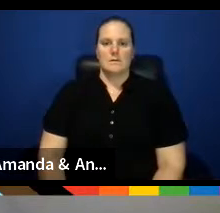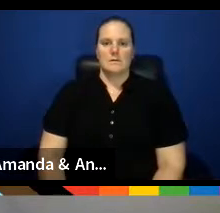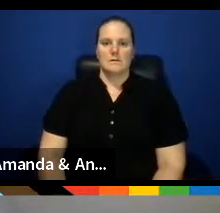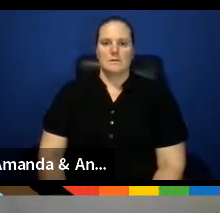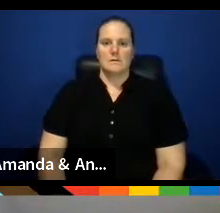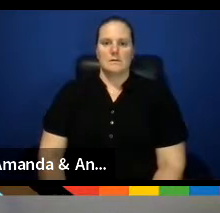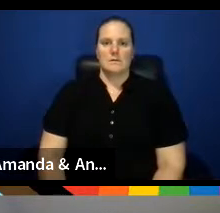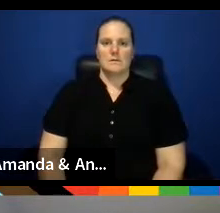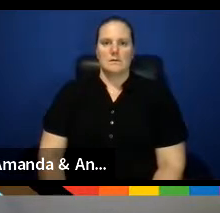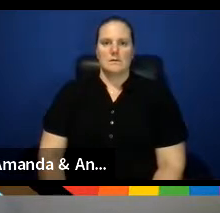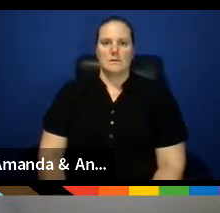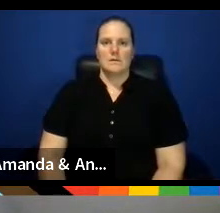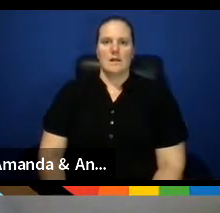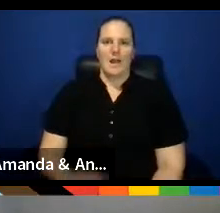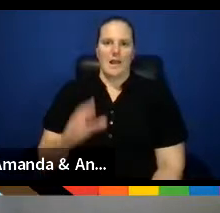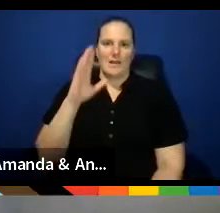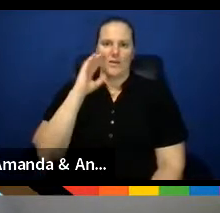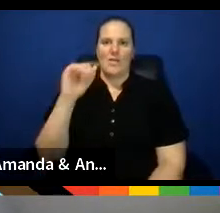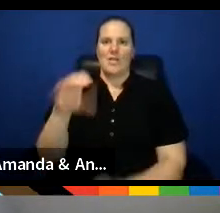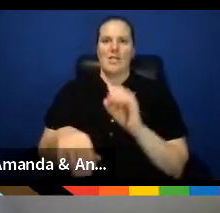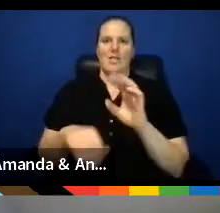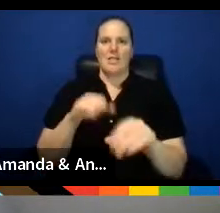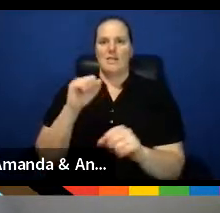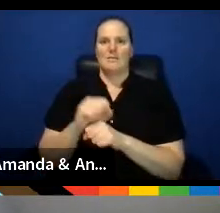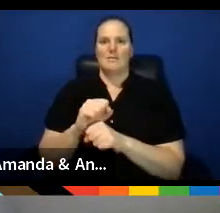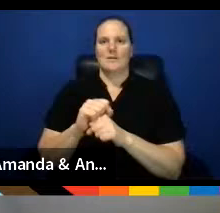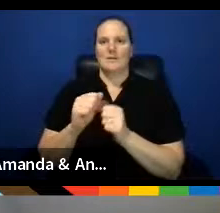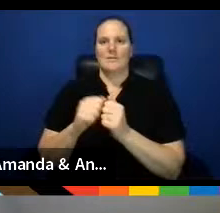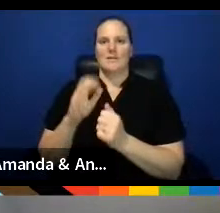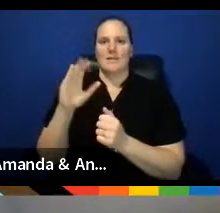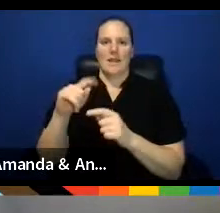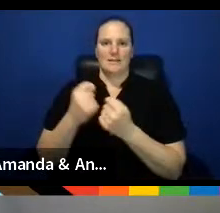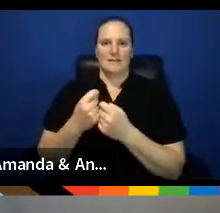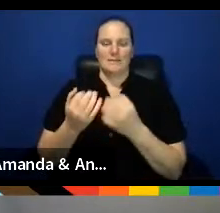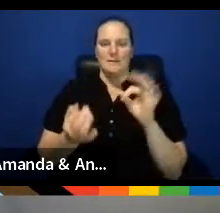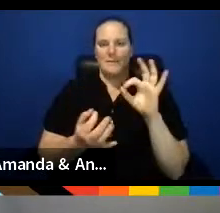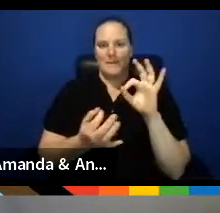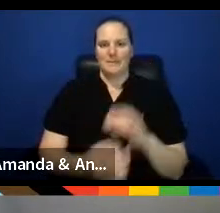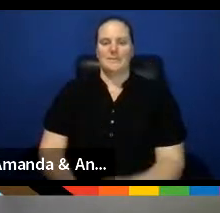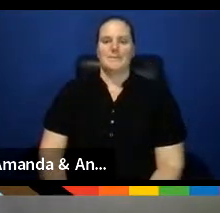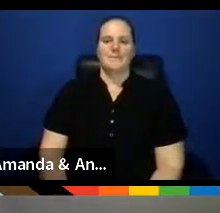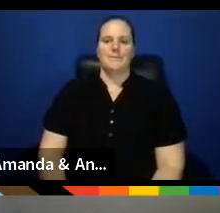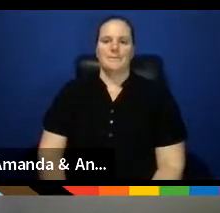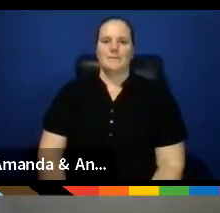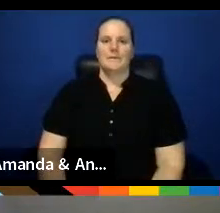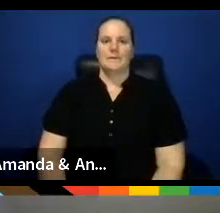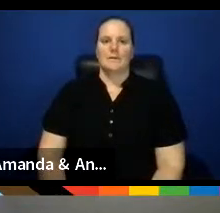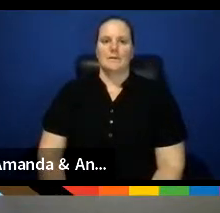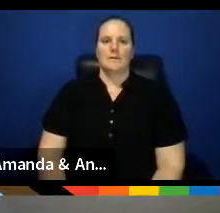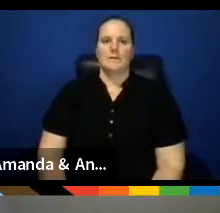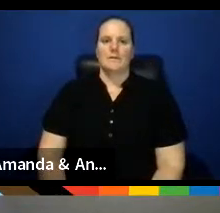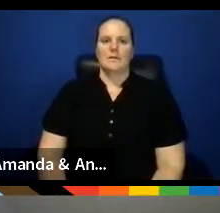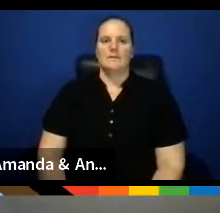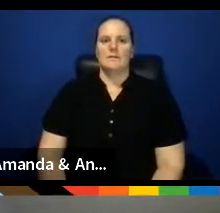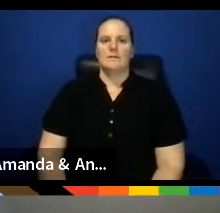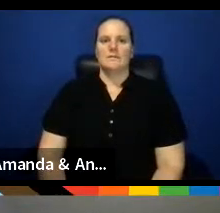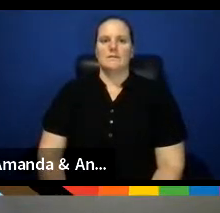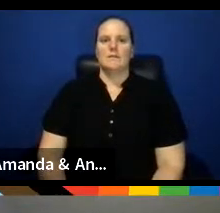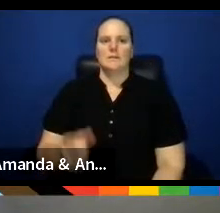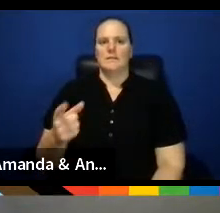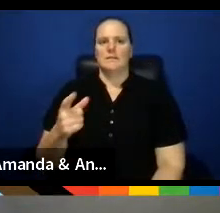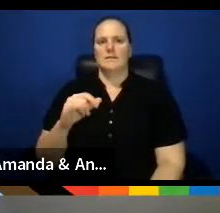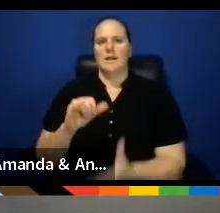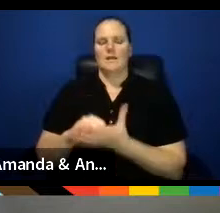And I know that I just threw a ton at you, so we'll work with Dina. the CAG team to take feedback. Dina. Are you talking about, does